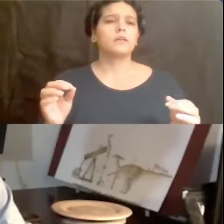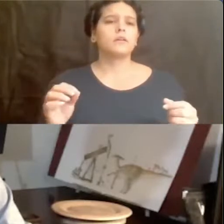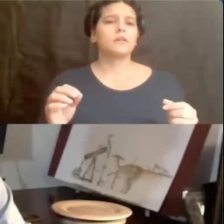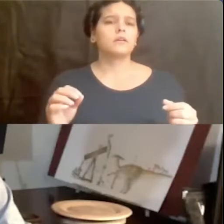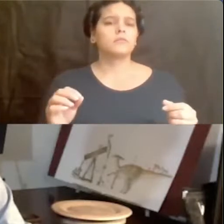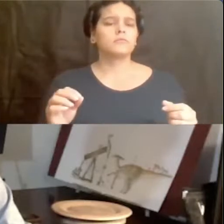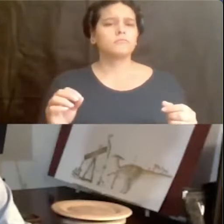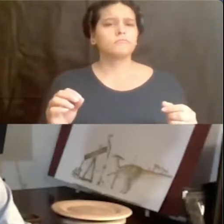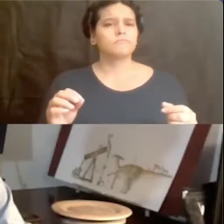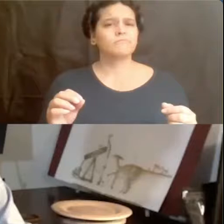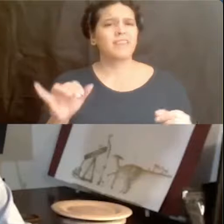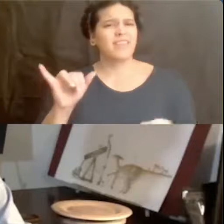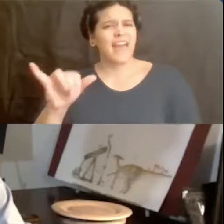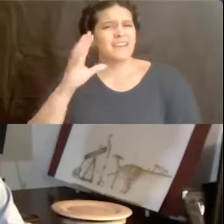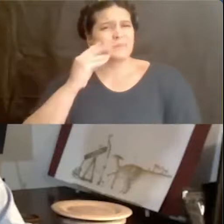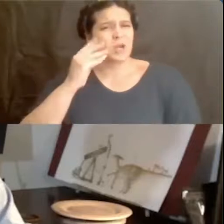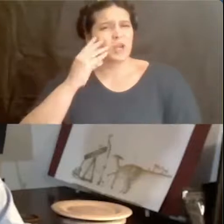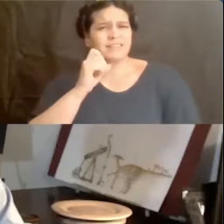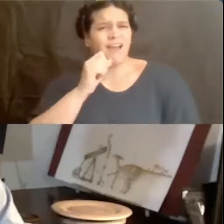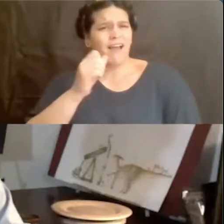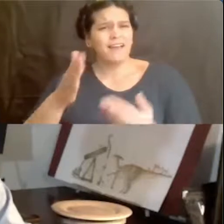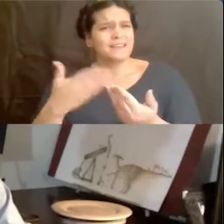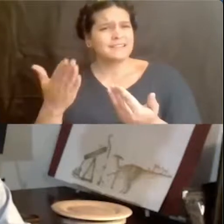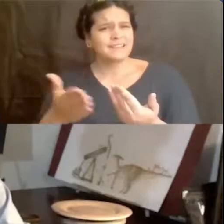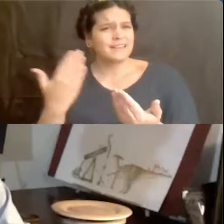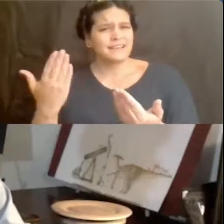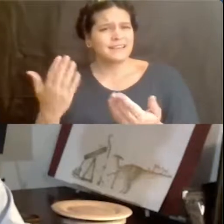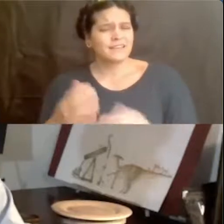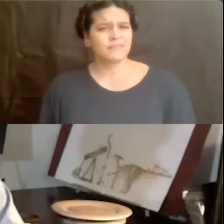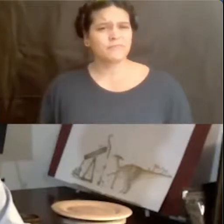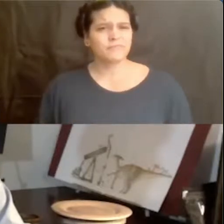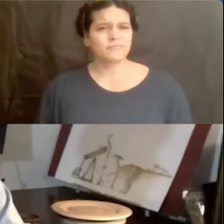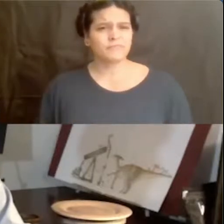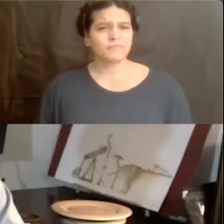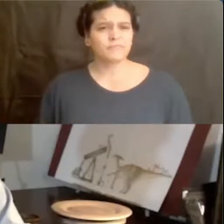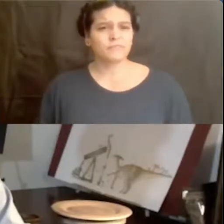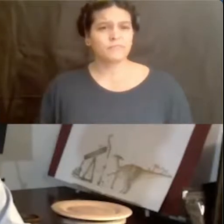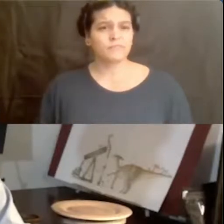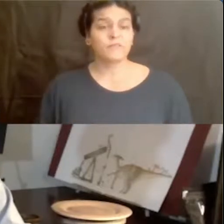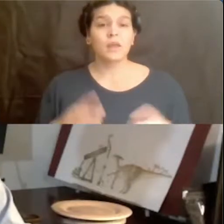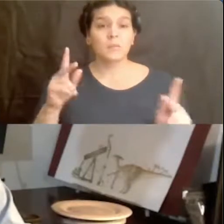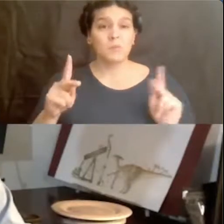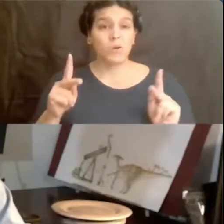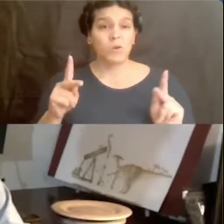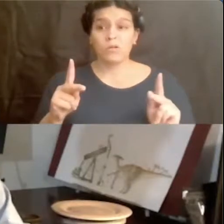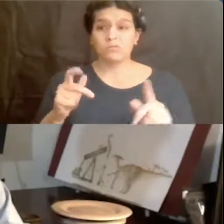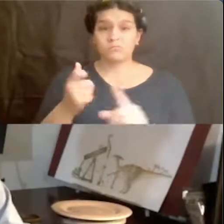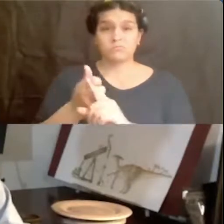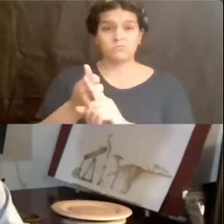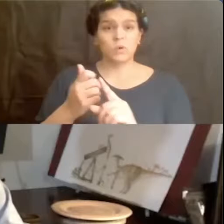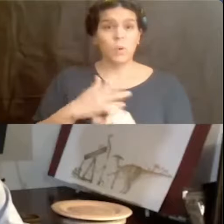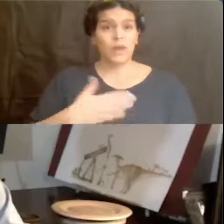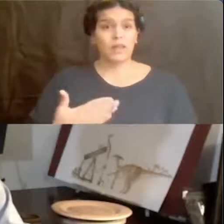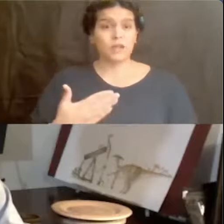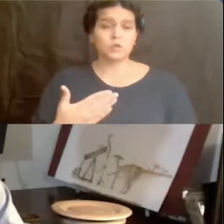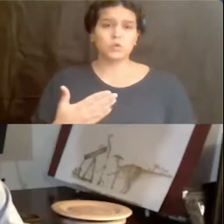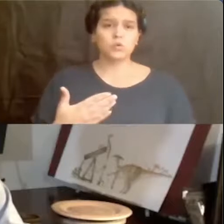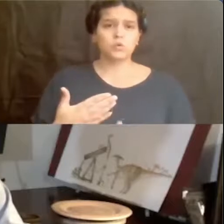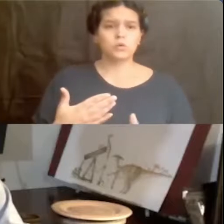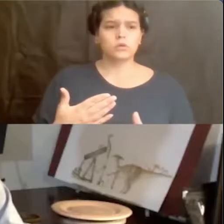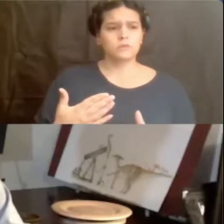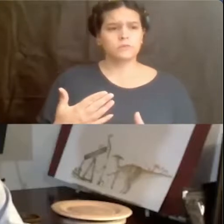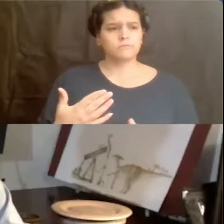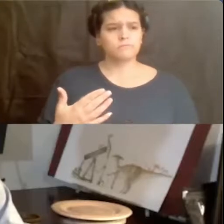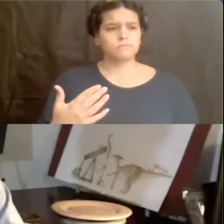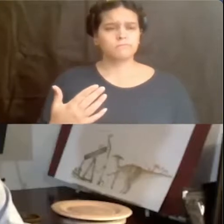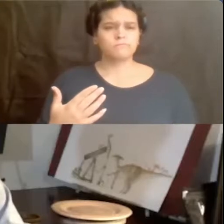wasn't easy, even though, like, there's people that are willing to speak up about the culture. I know that for